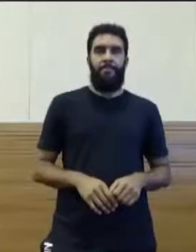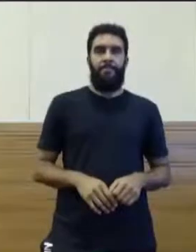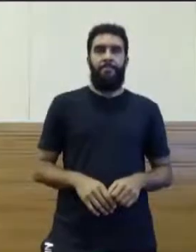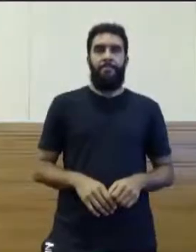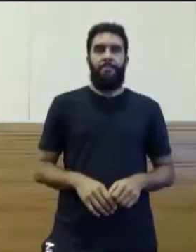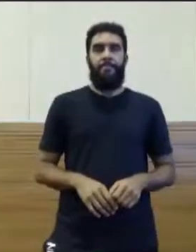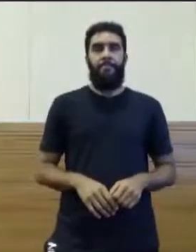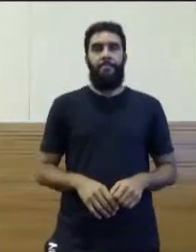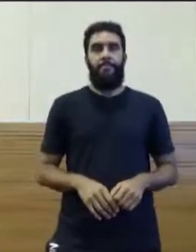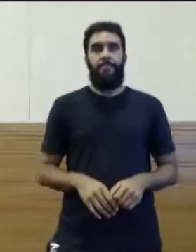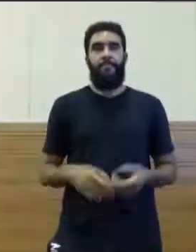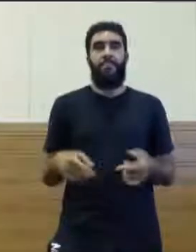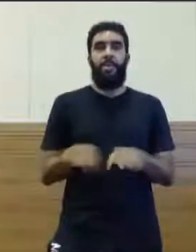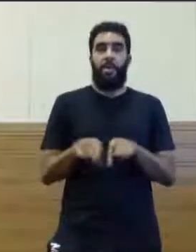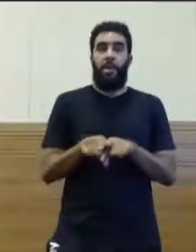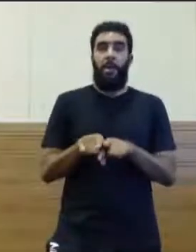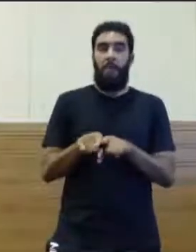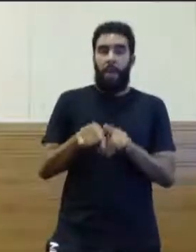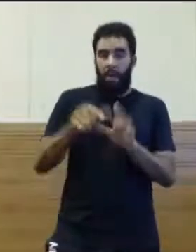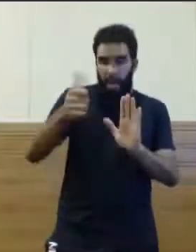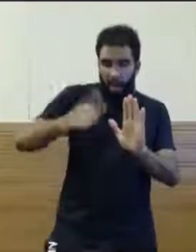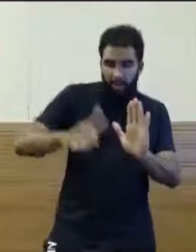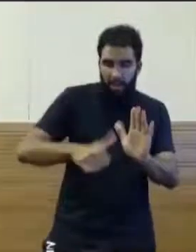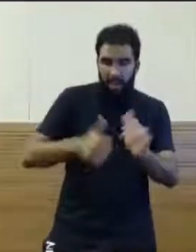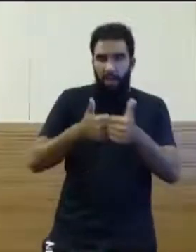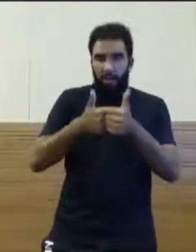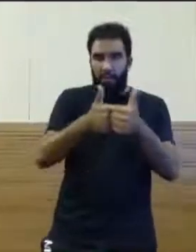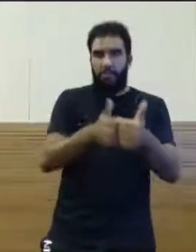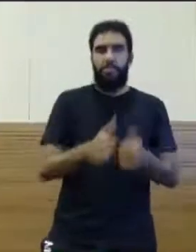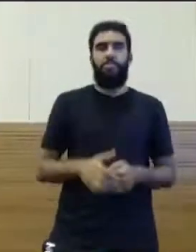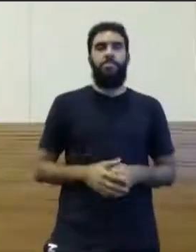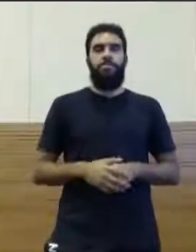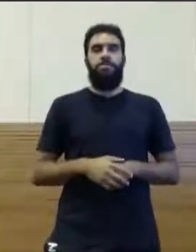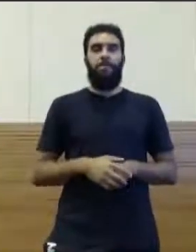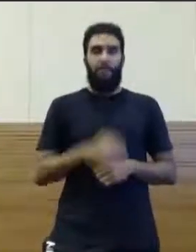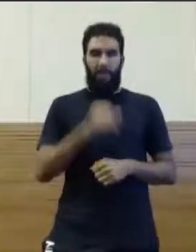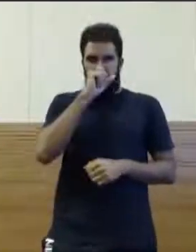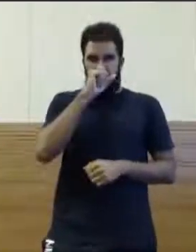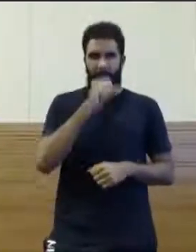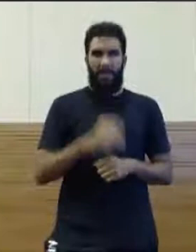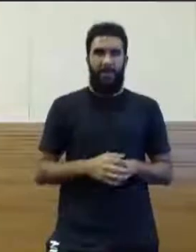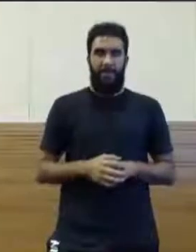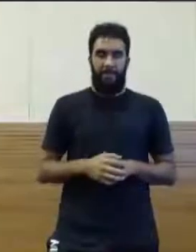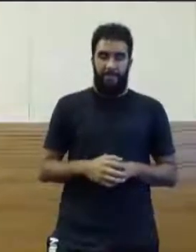of multiplying these trainings and knowledge and follow-up.